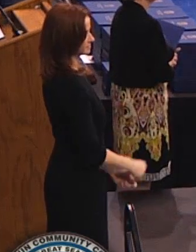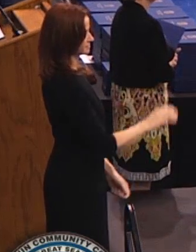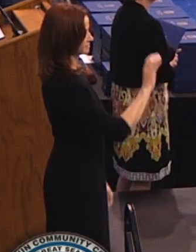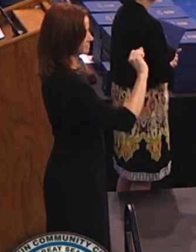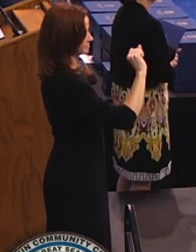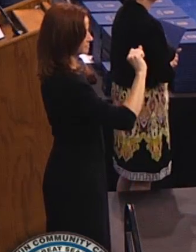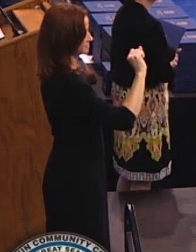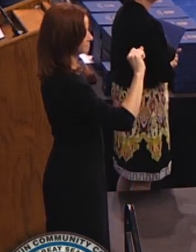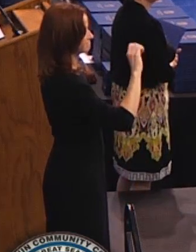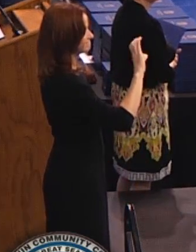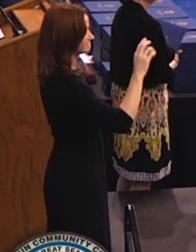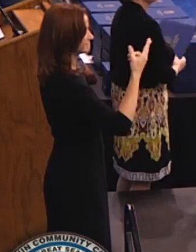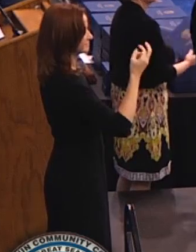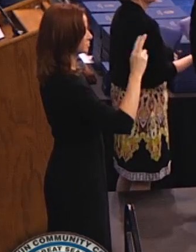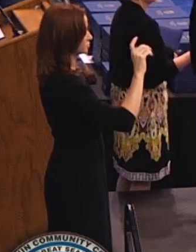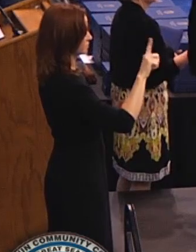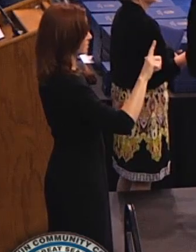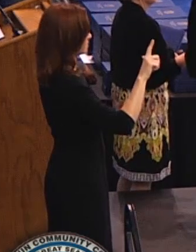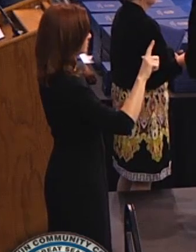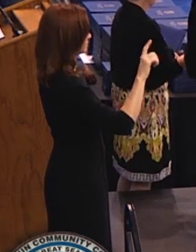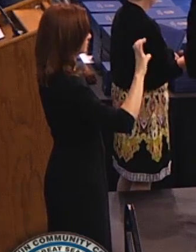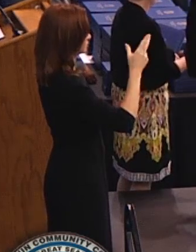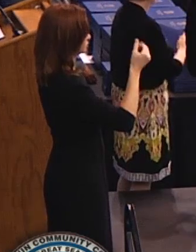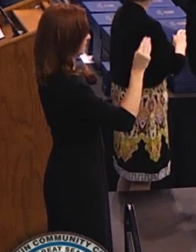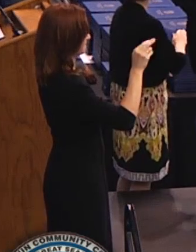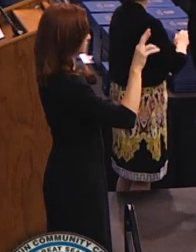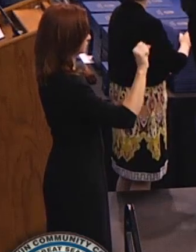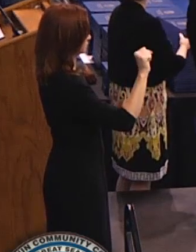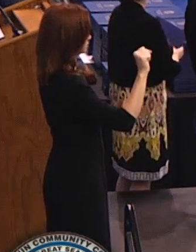Cheryl Sutton Chambers, General Studies.